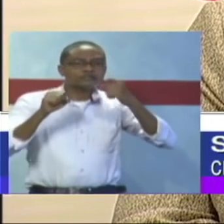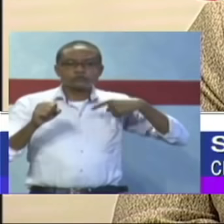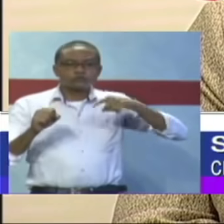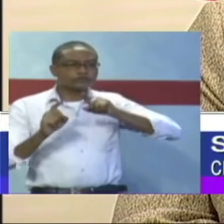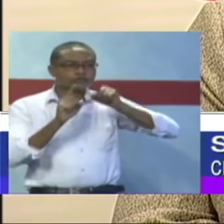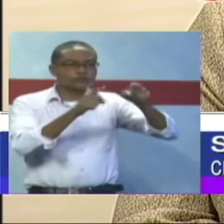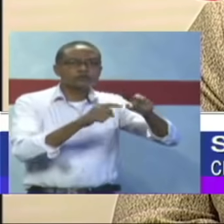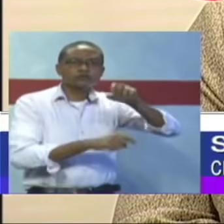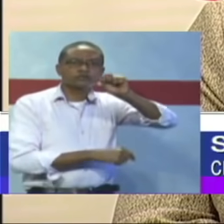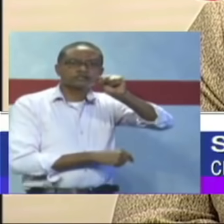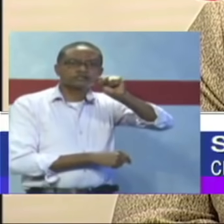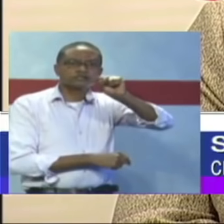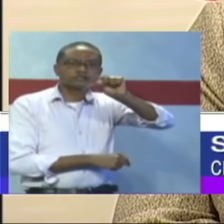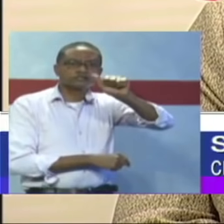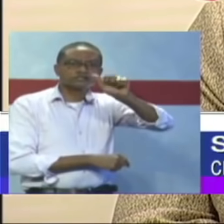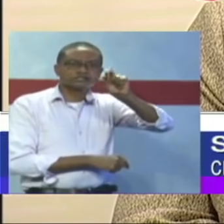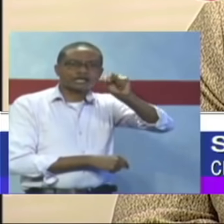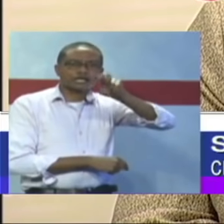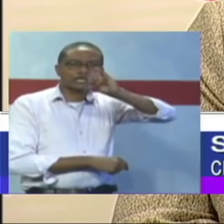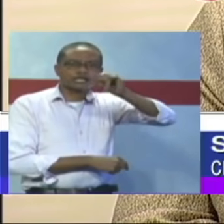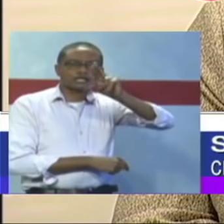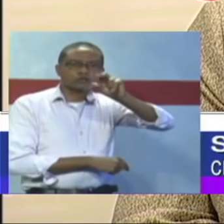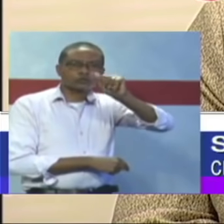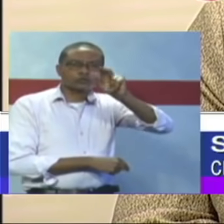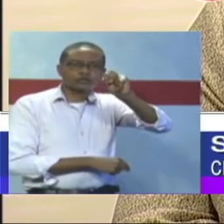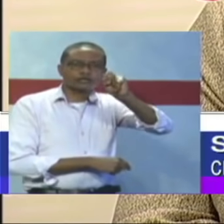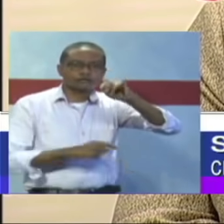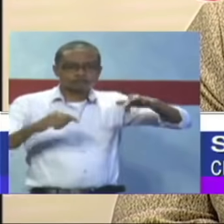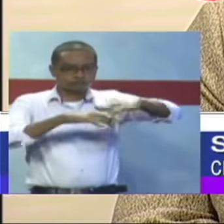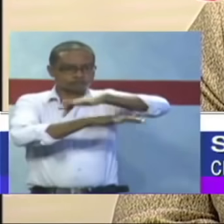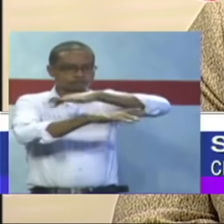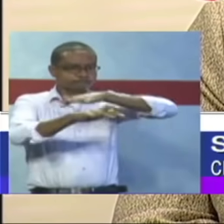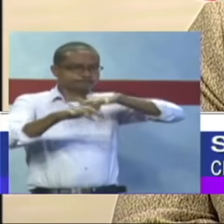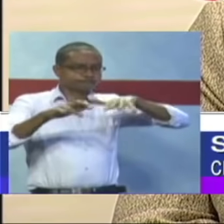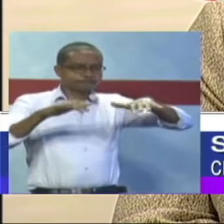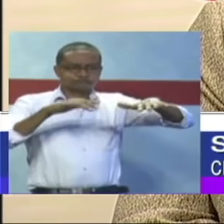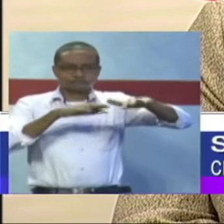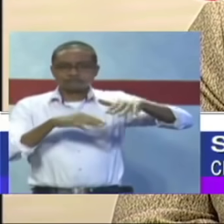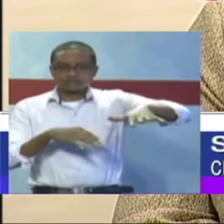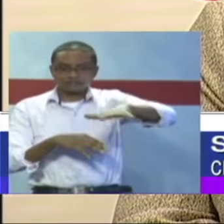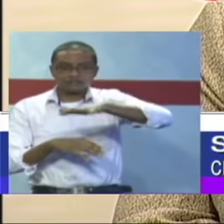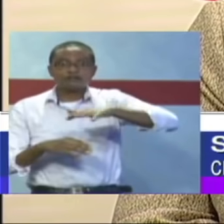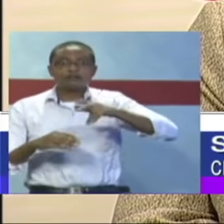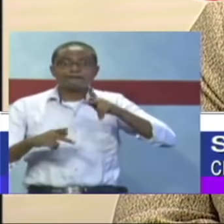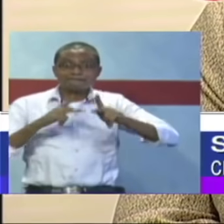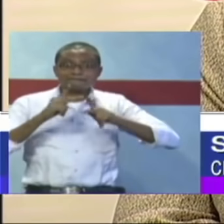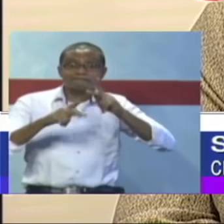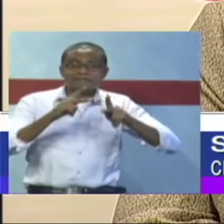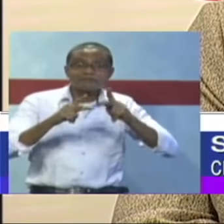at the Kweze Promenade in San Juan, and the total